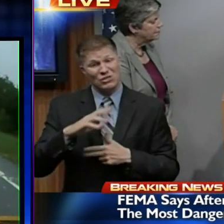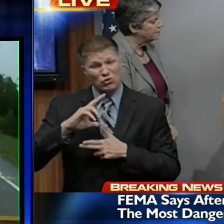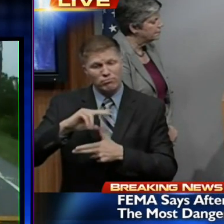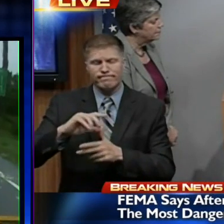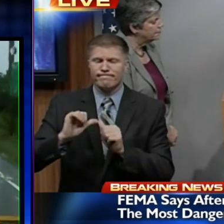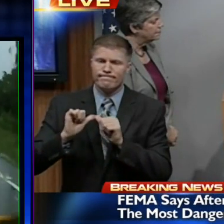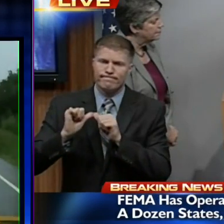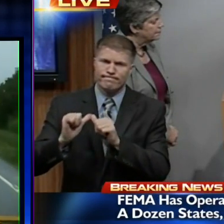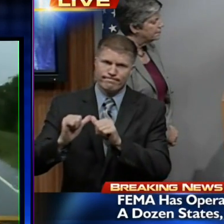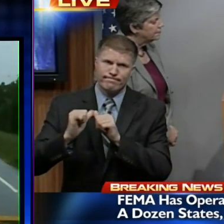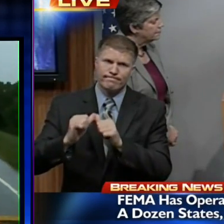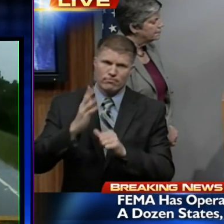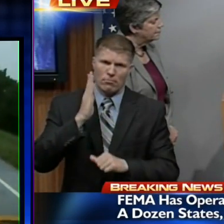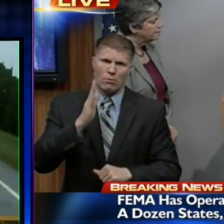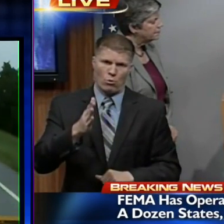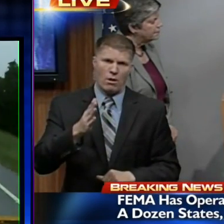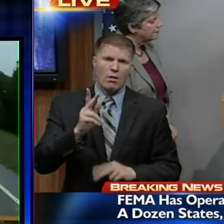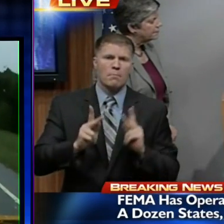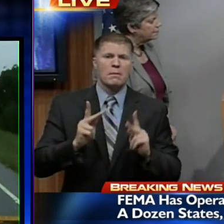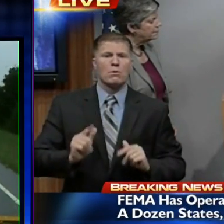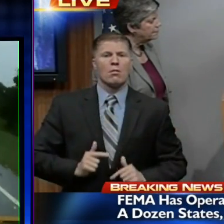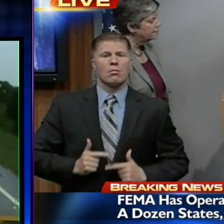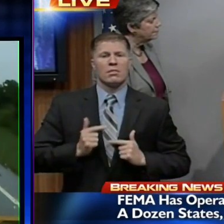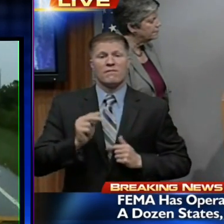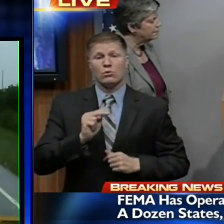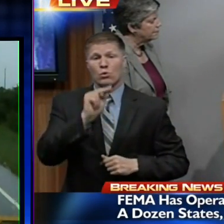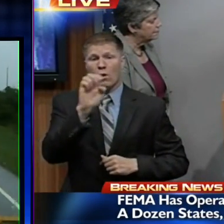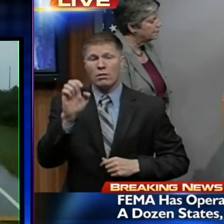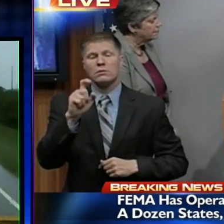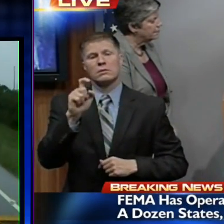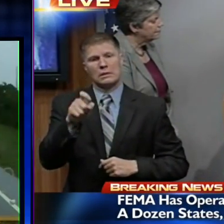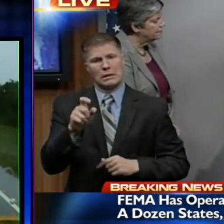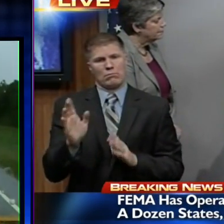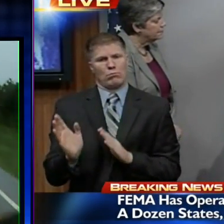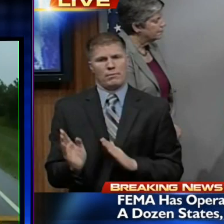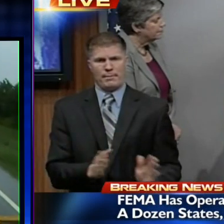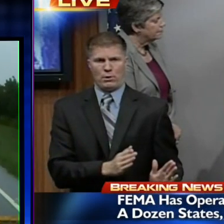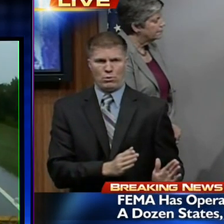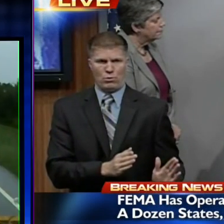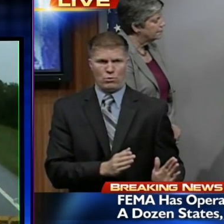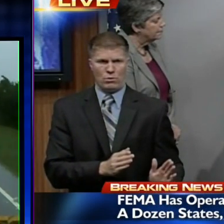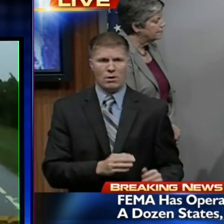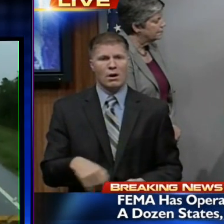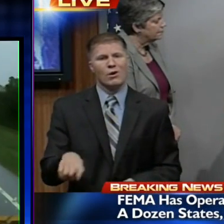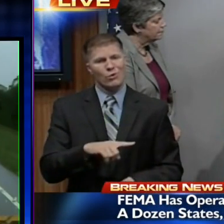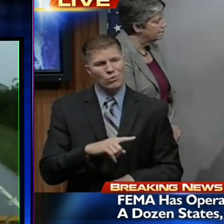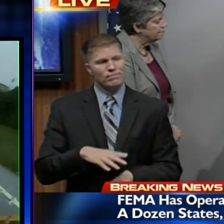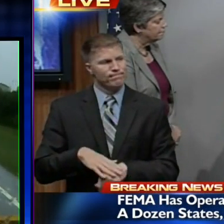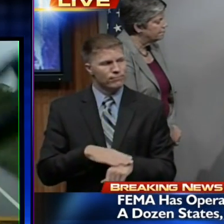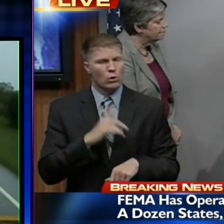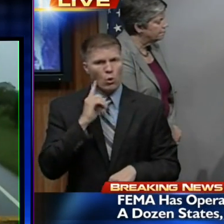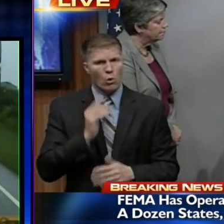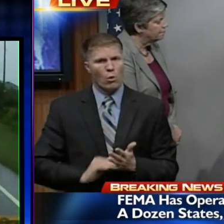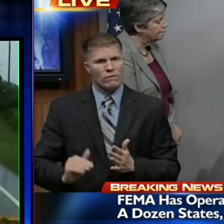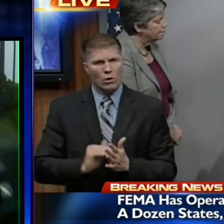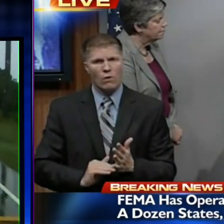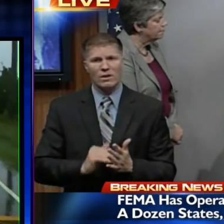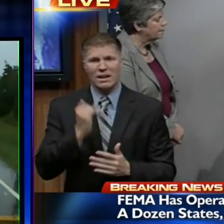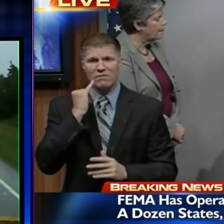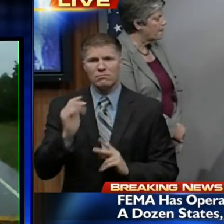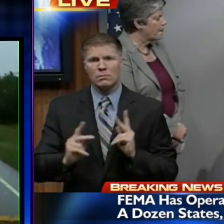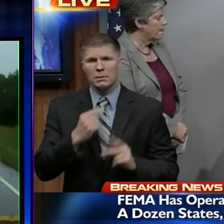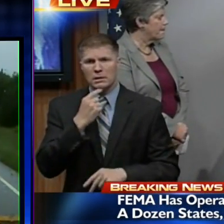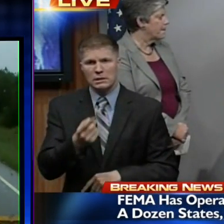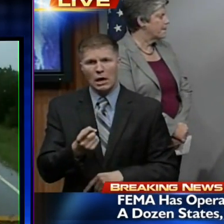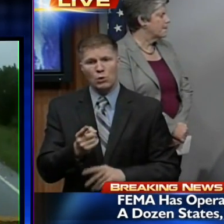People in the Northeast still need to take precautions. You've heard over and over again, if officials tell you evacuate,